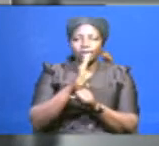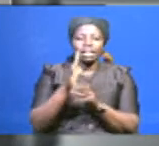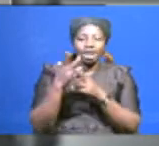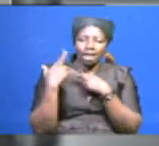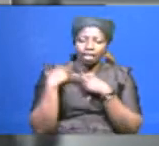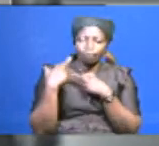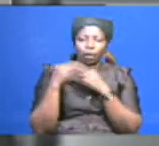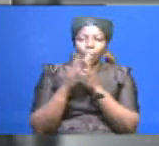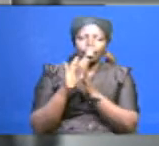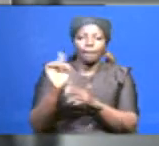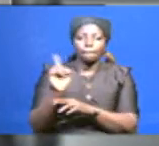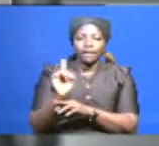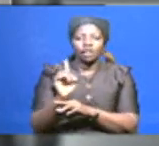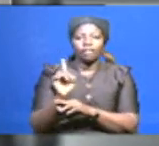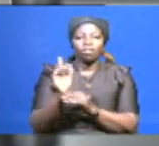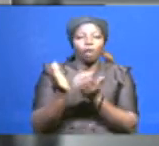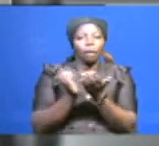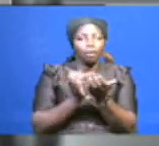Industry.